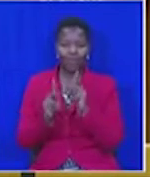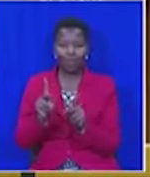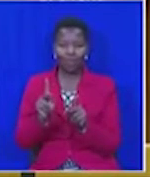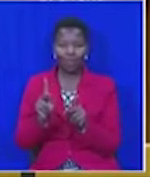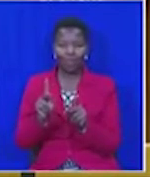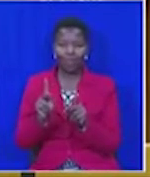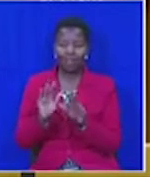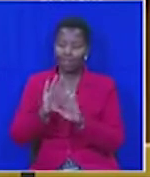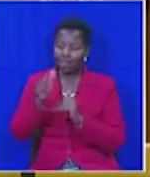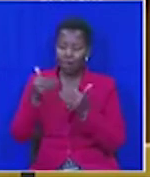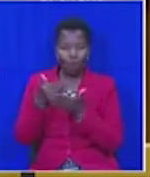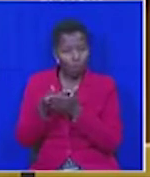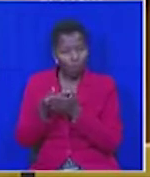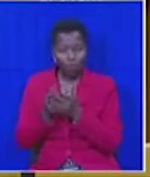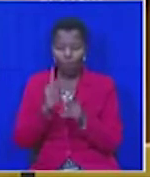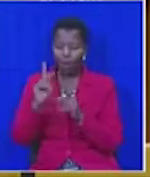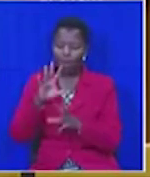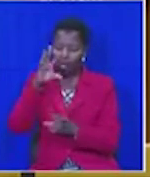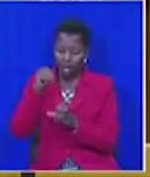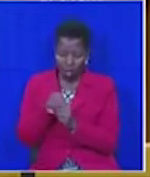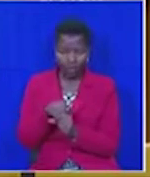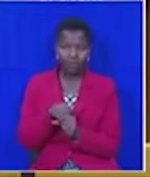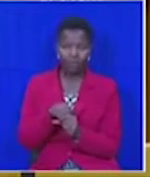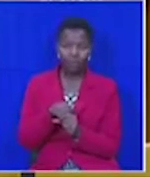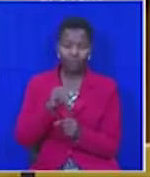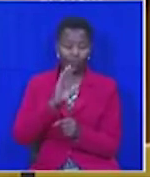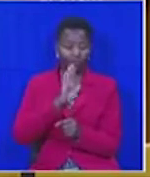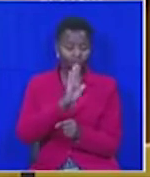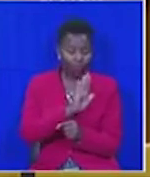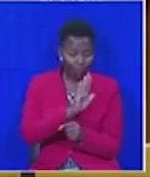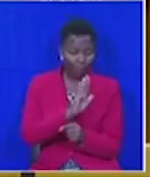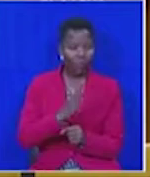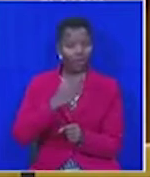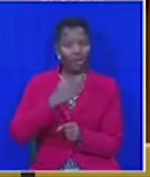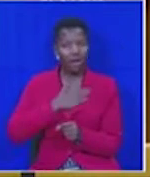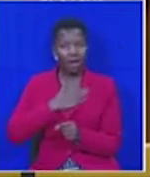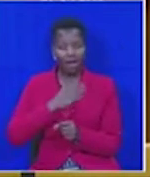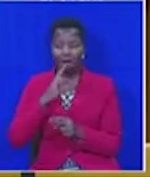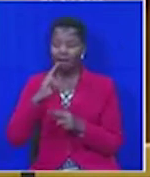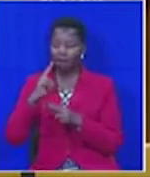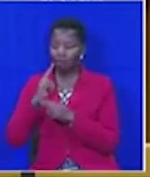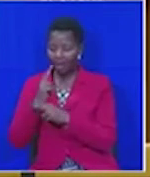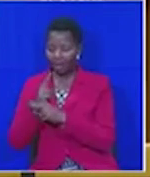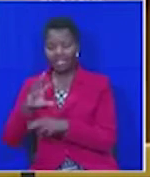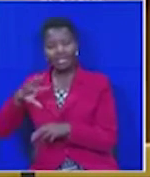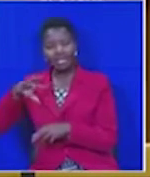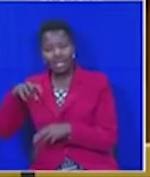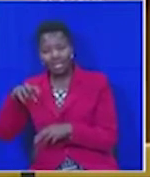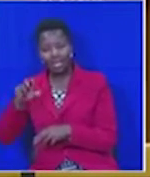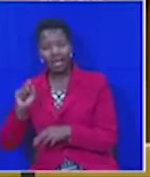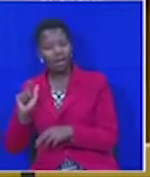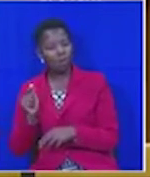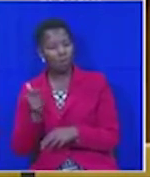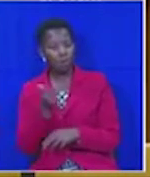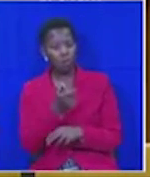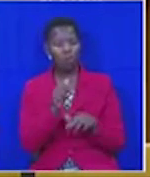inclusivity. We are including ourselves, yourselves, the private sector, everybody in the